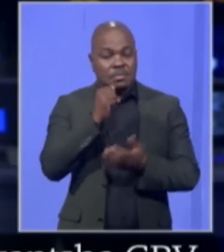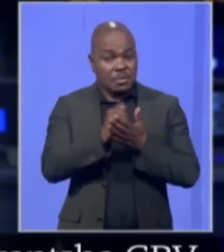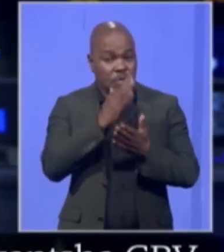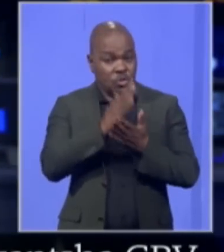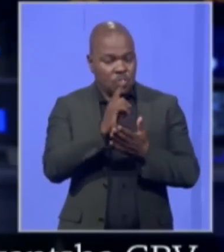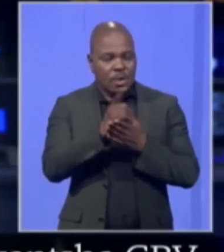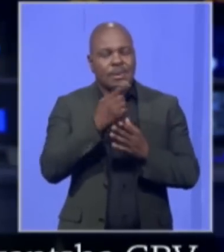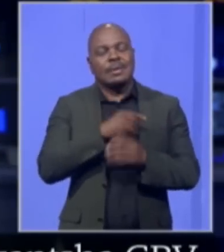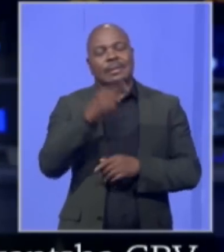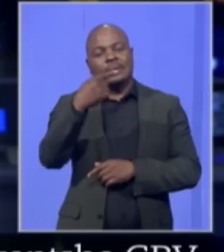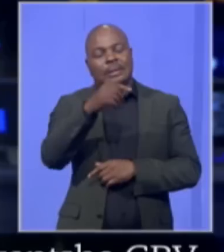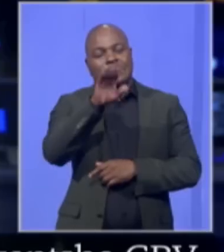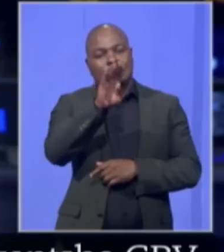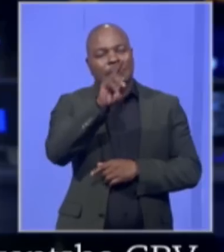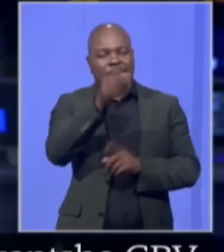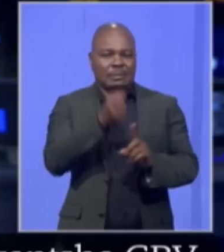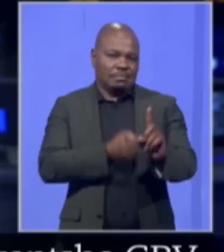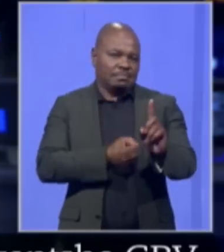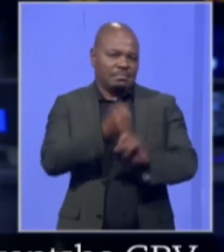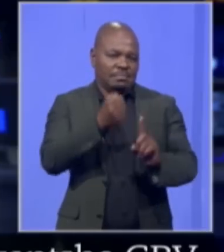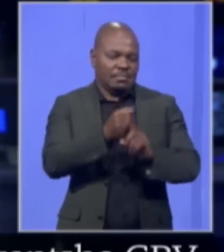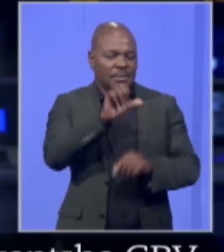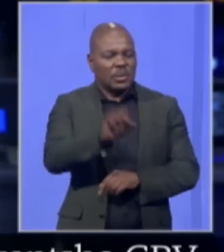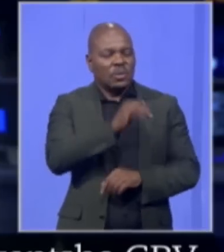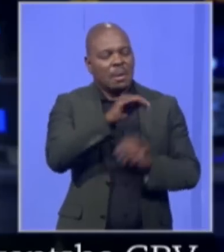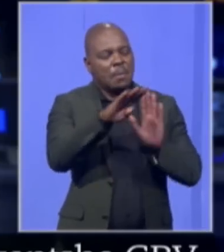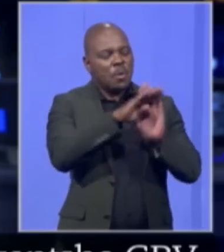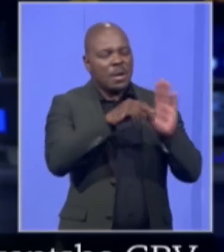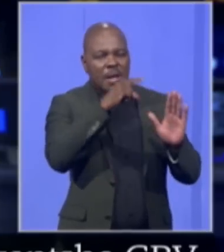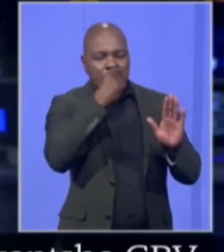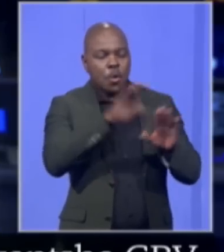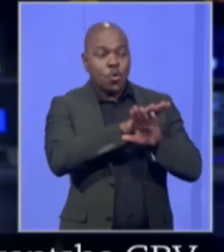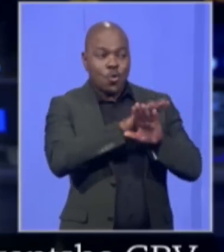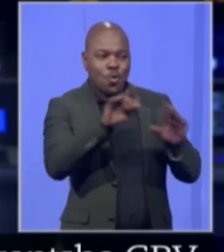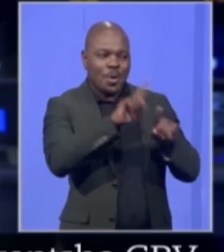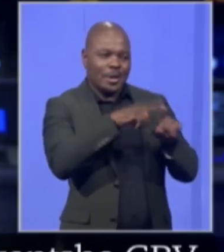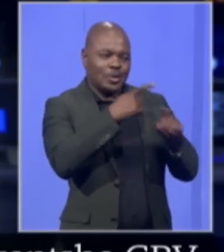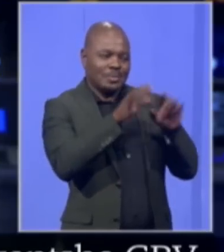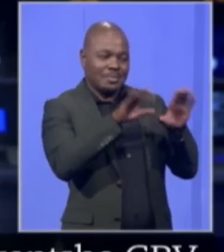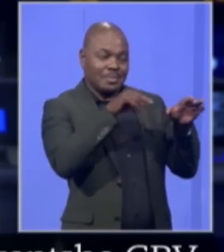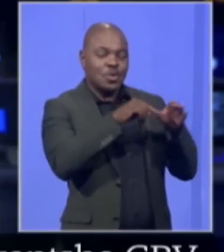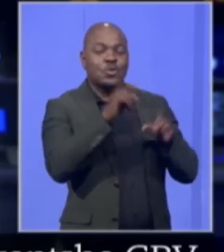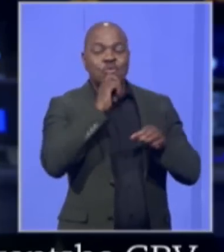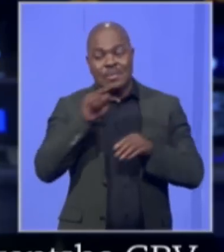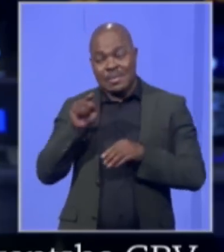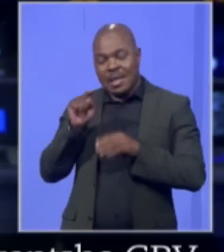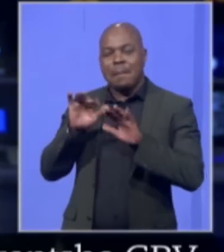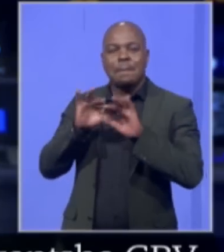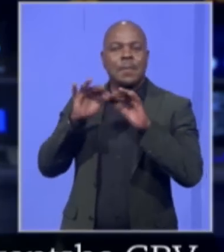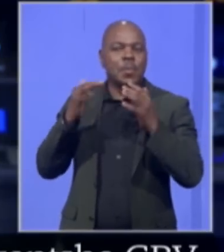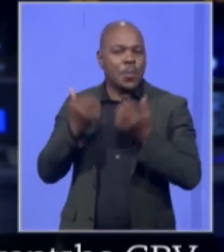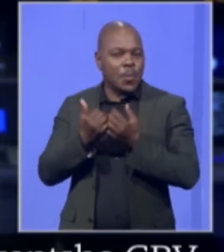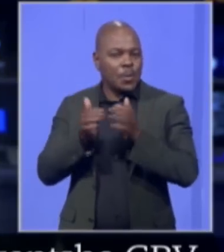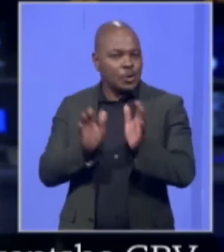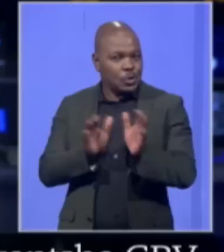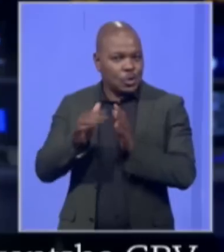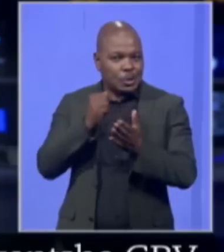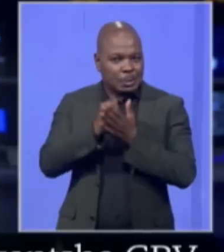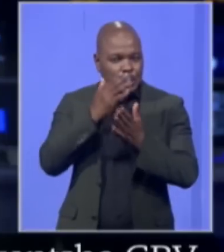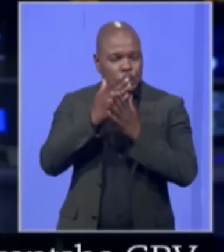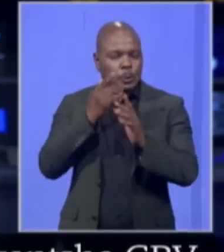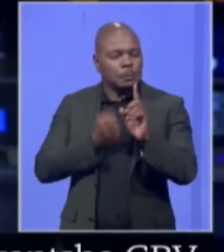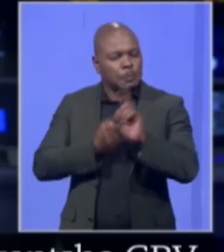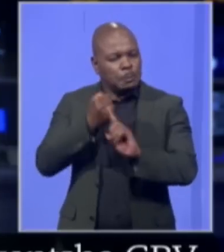dikgoka ka bong tsa hara naha. Letsholo la No Excuse le sebedisa papadi ya bolo ya maoto ho ntshetsa morero